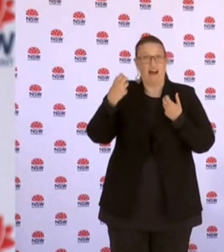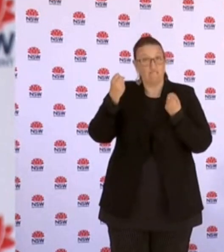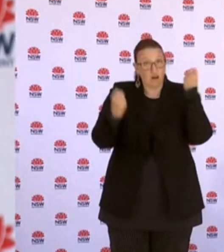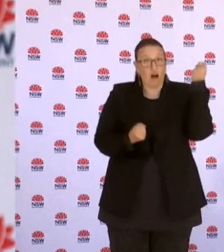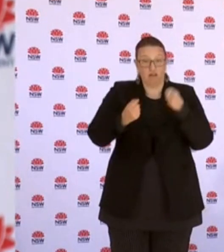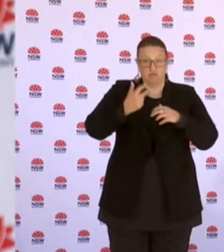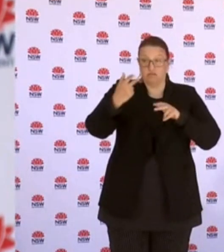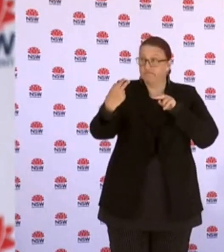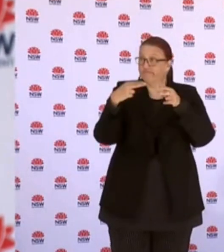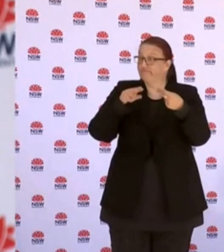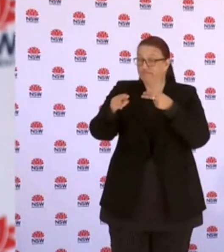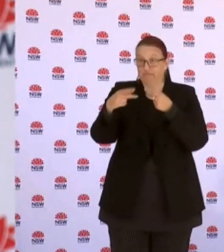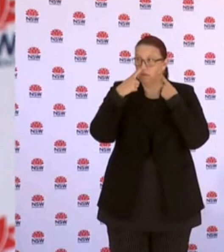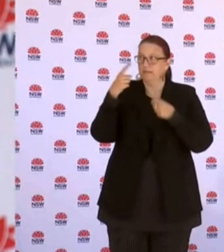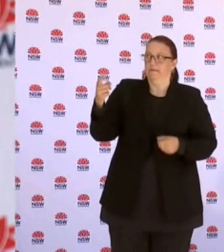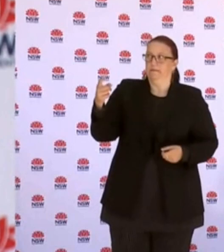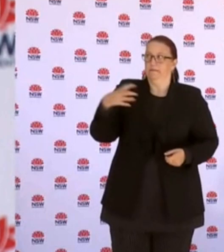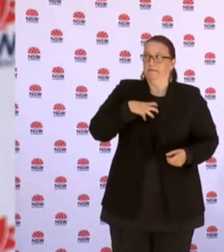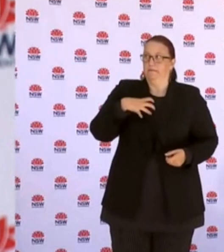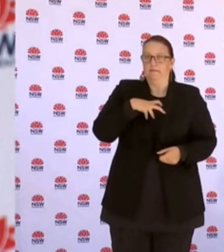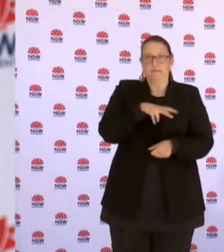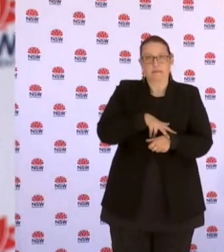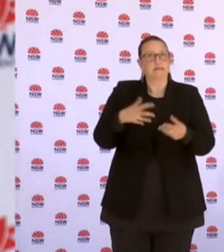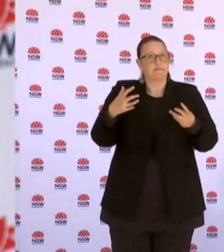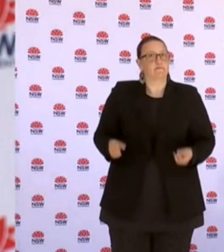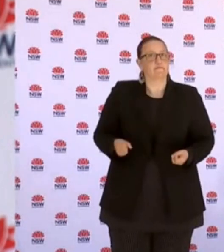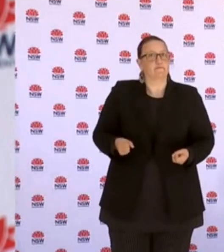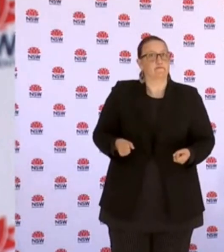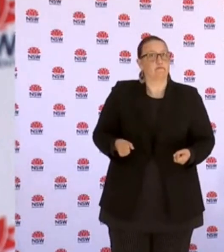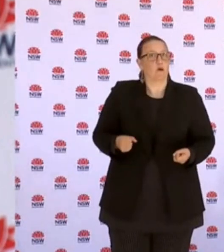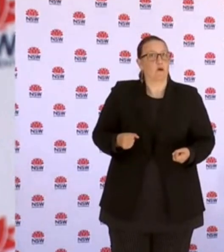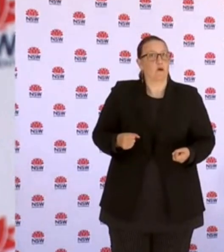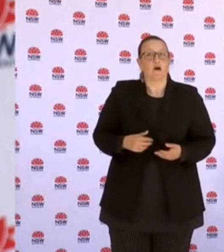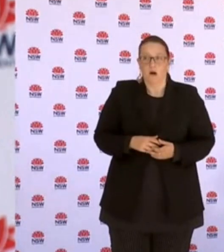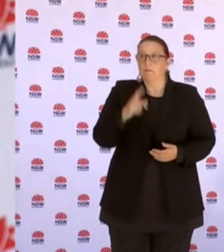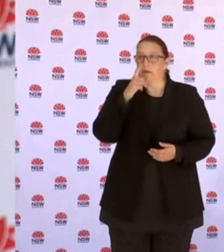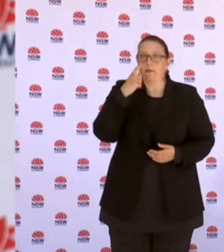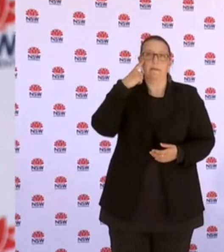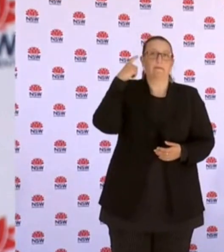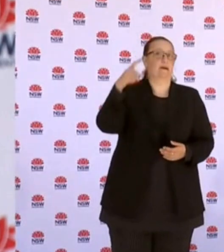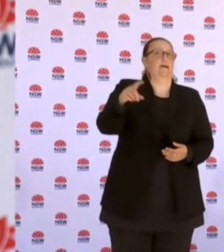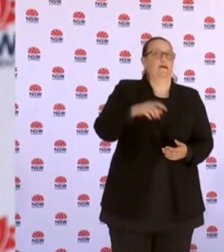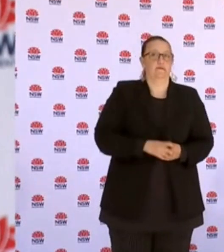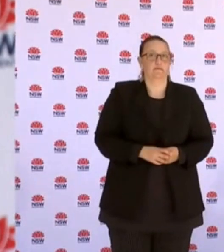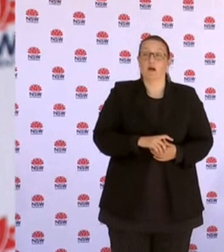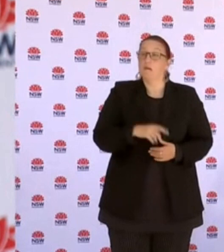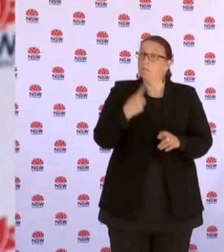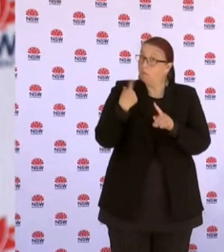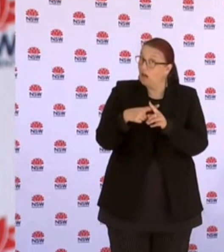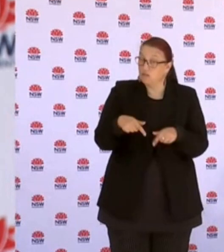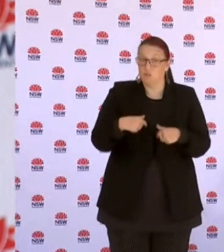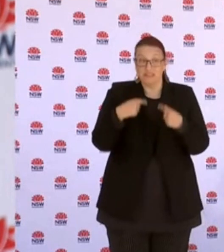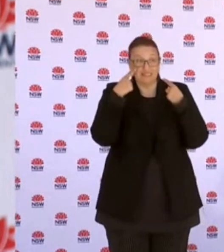will continue. And we've spoken before about the number of reports to police in terms of Crime Stopper reports that